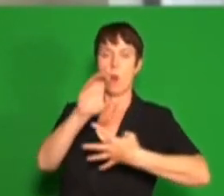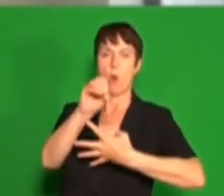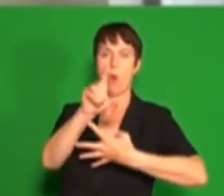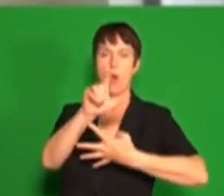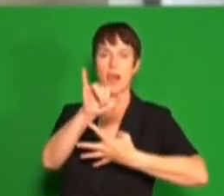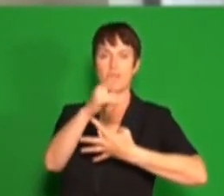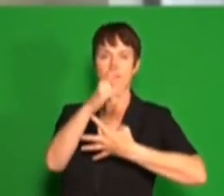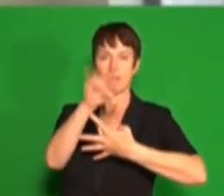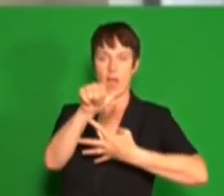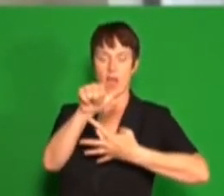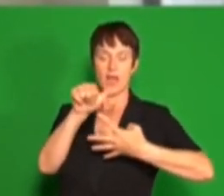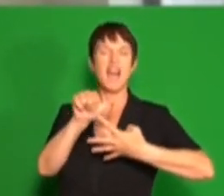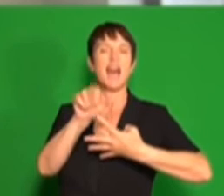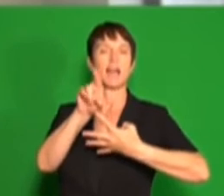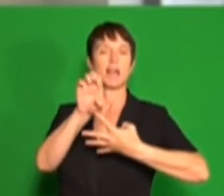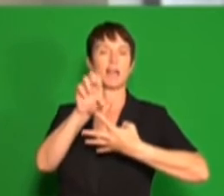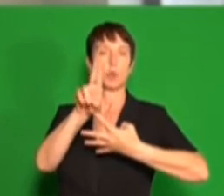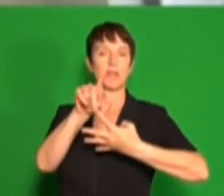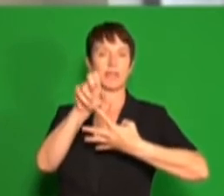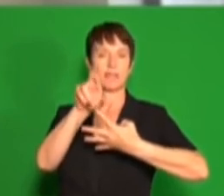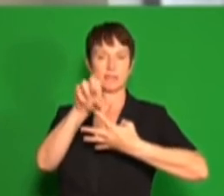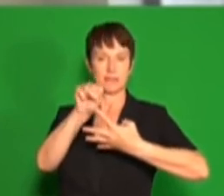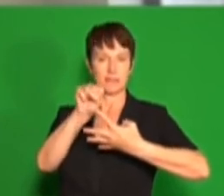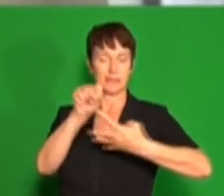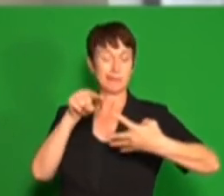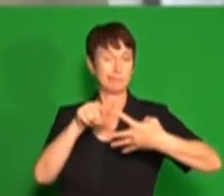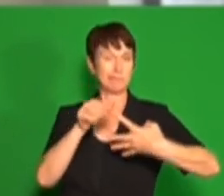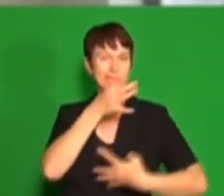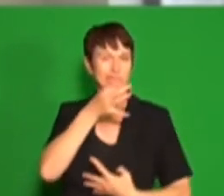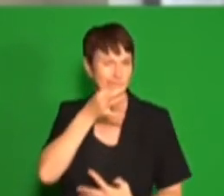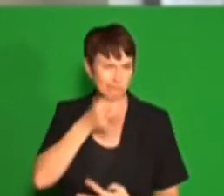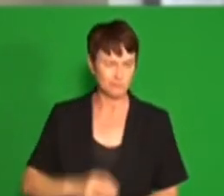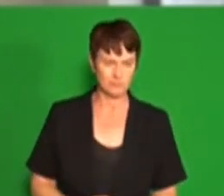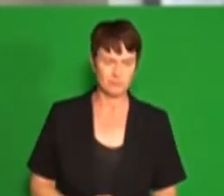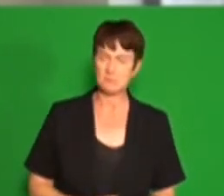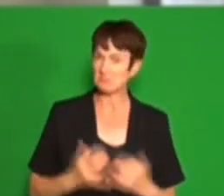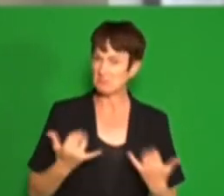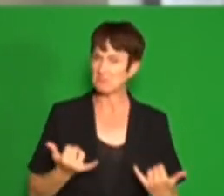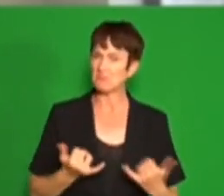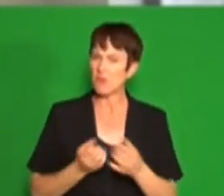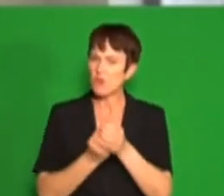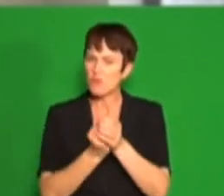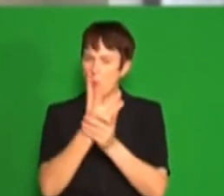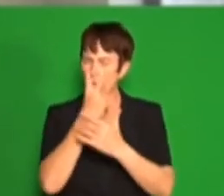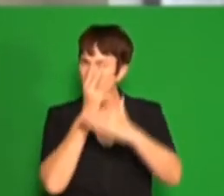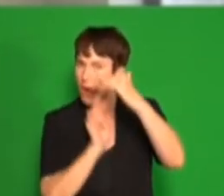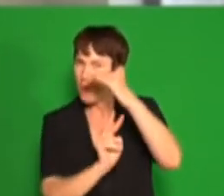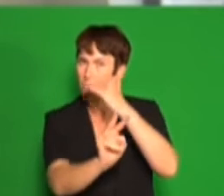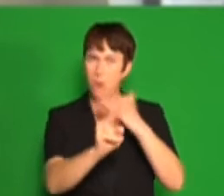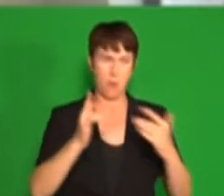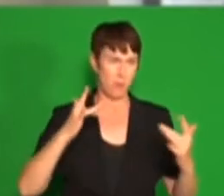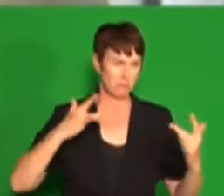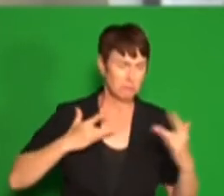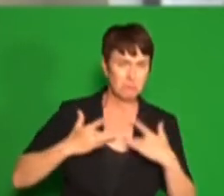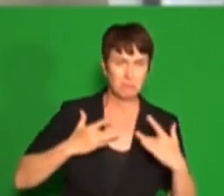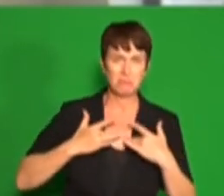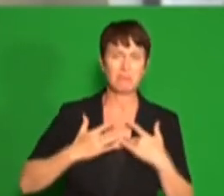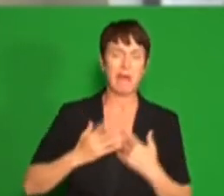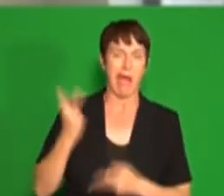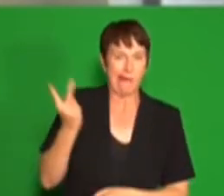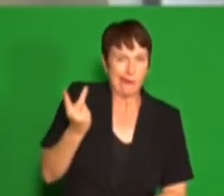Kamwendo from Reuters. Given that the growth outlook and worries about the impact of a renewed wave